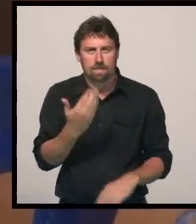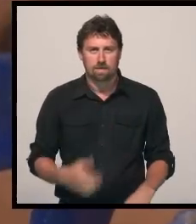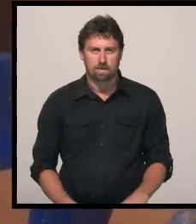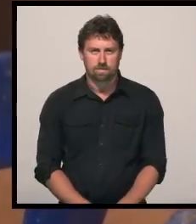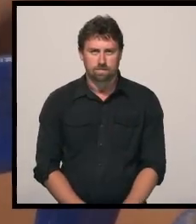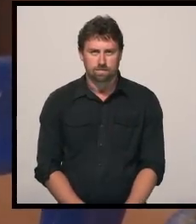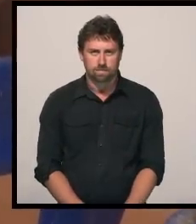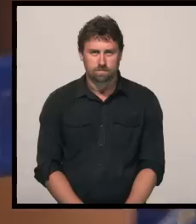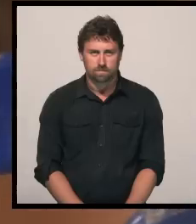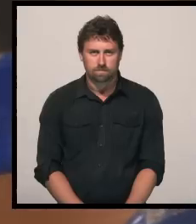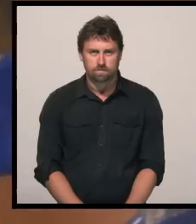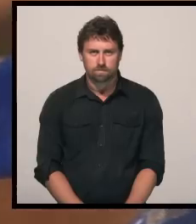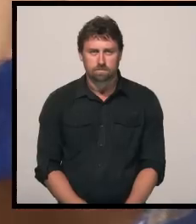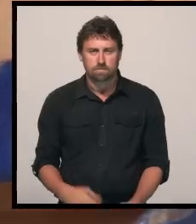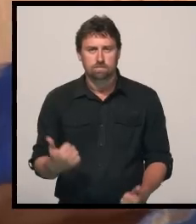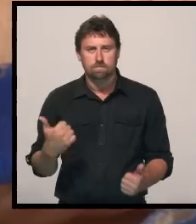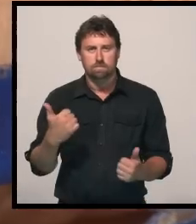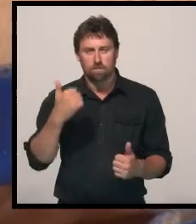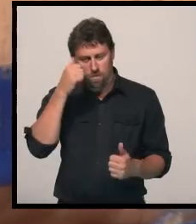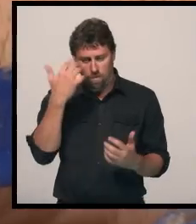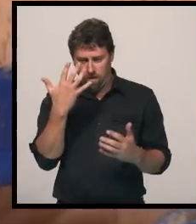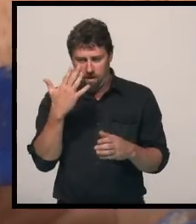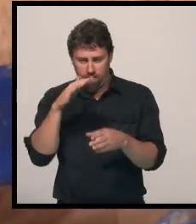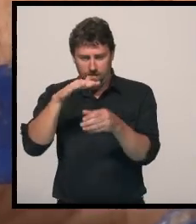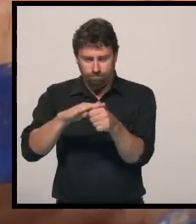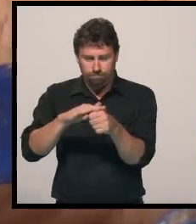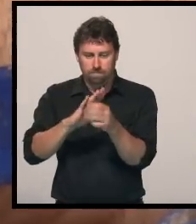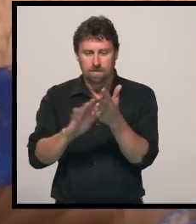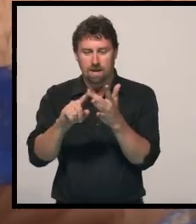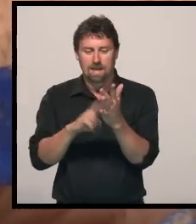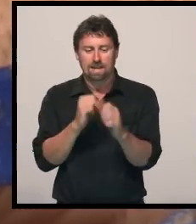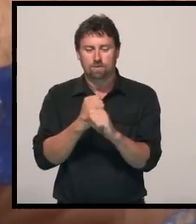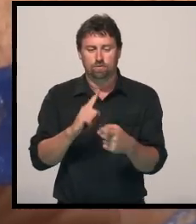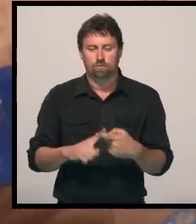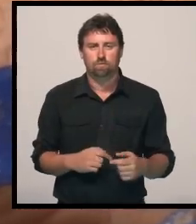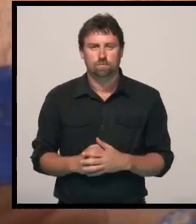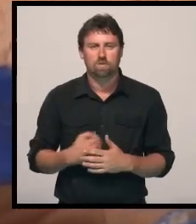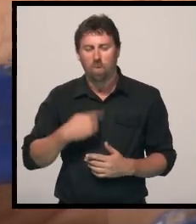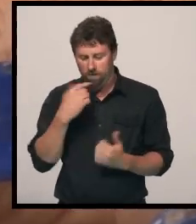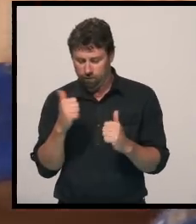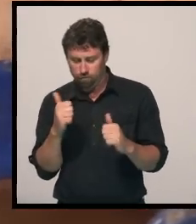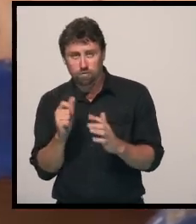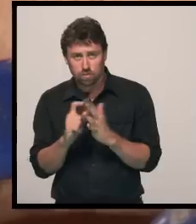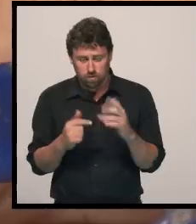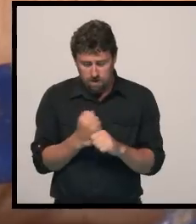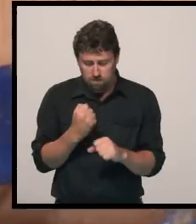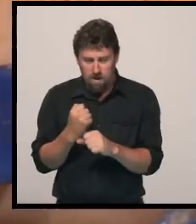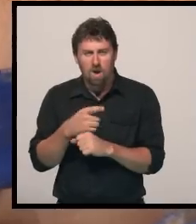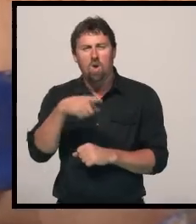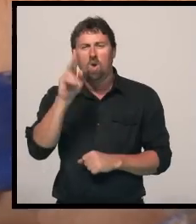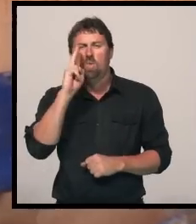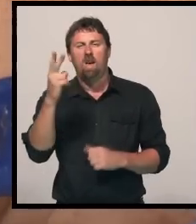up to that line. So I've got nice registration marks. Okay, I'll finish doing this whilst we go to a